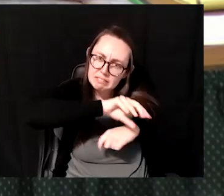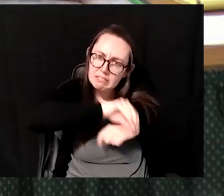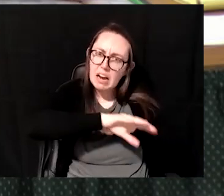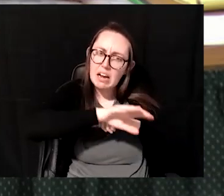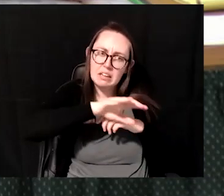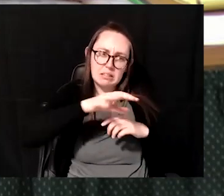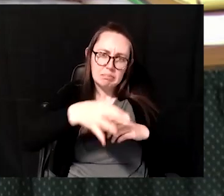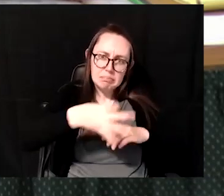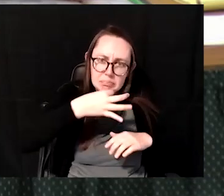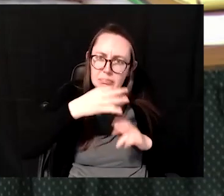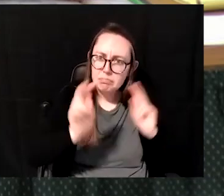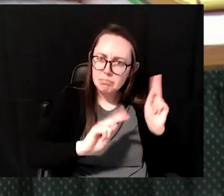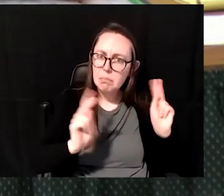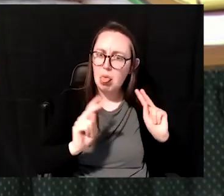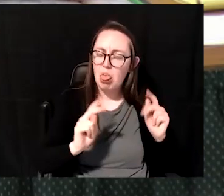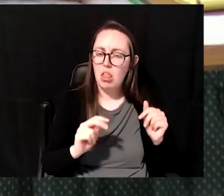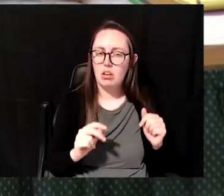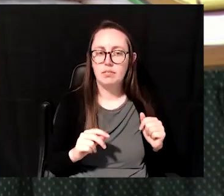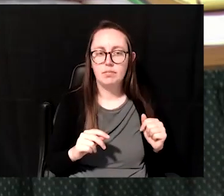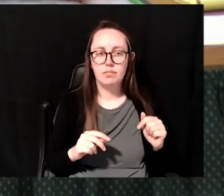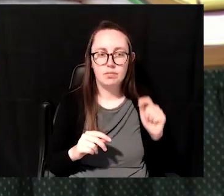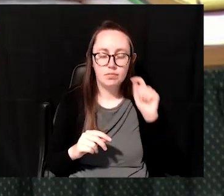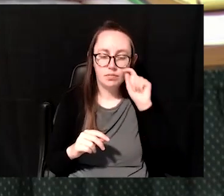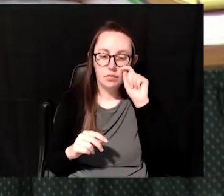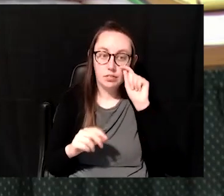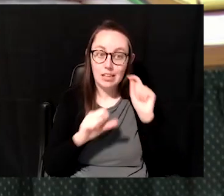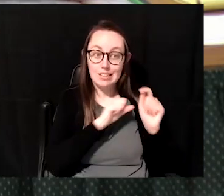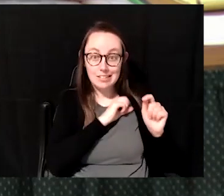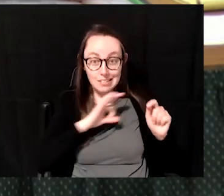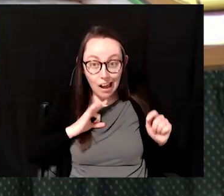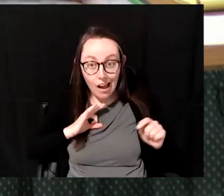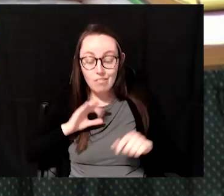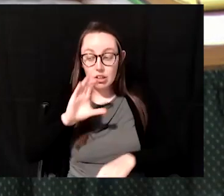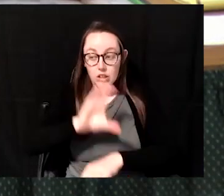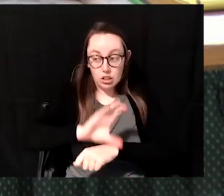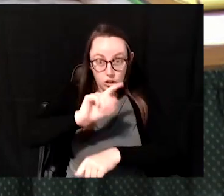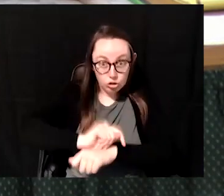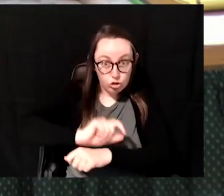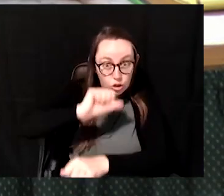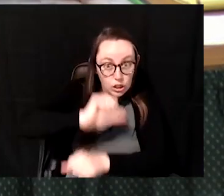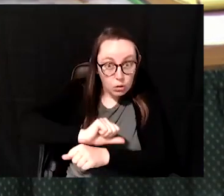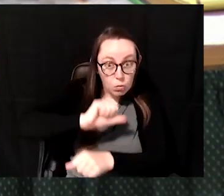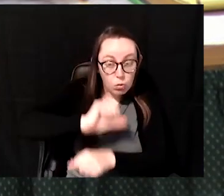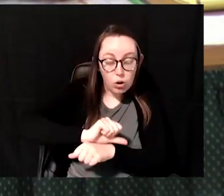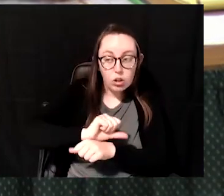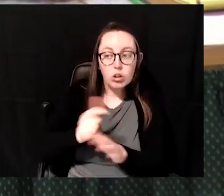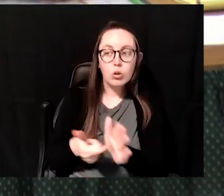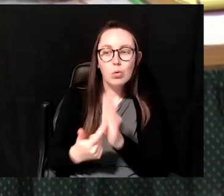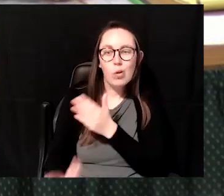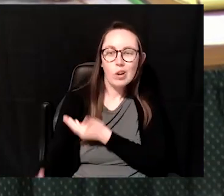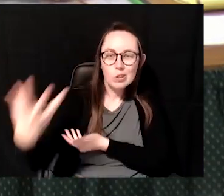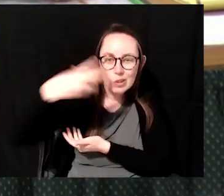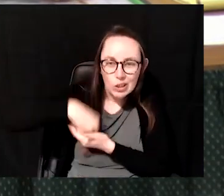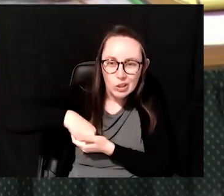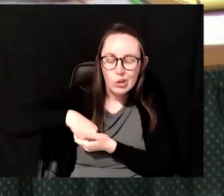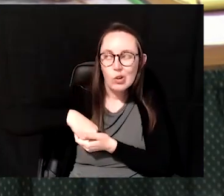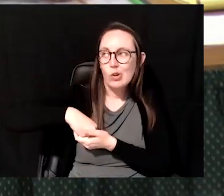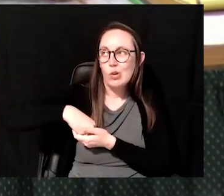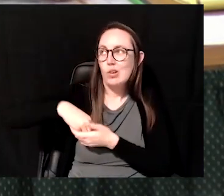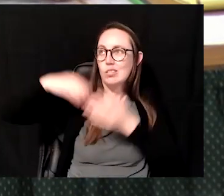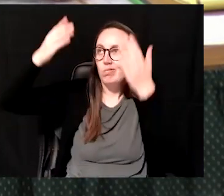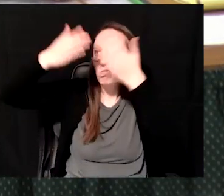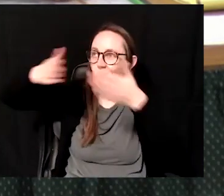um Staffing and Consulting work should include an analysis of the broader review of the community safety reports